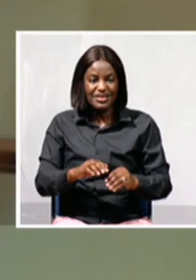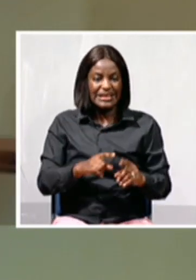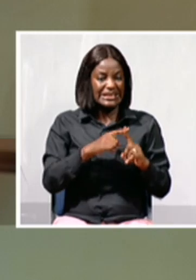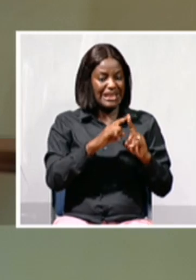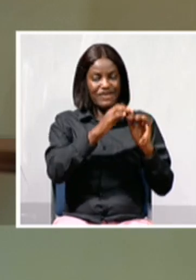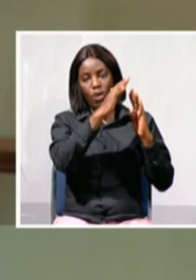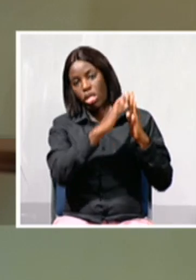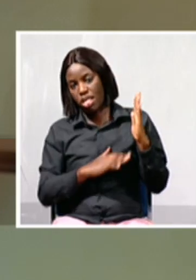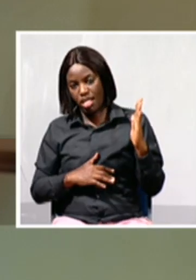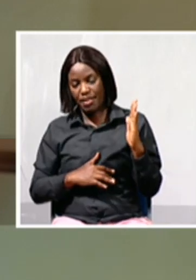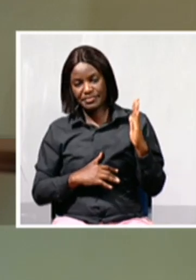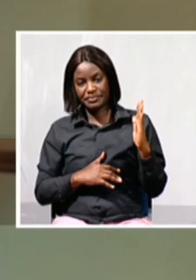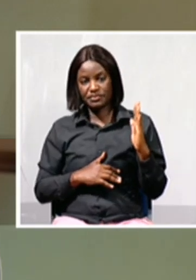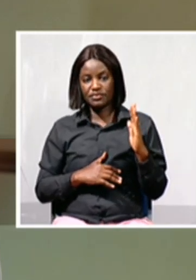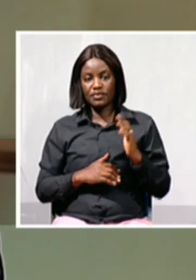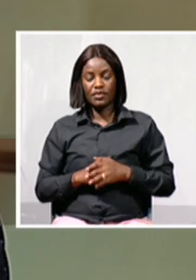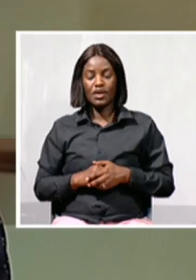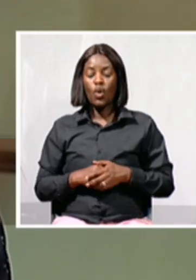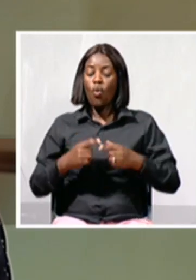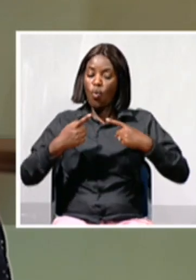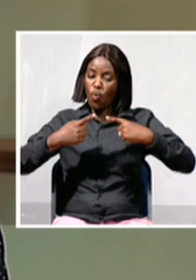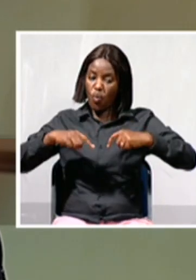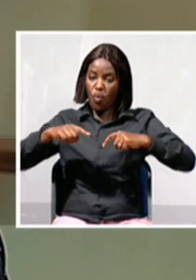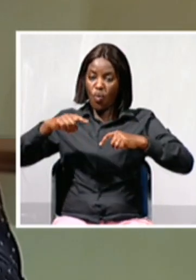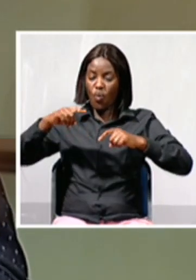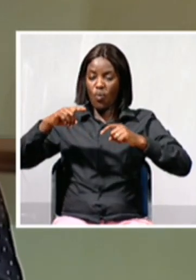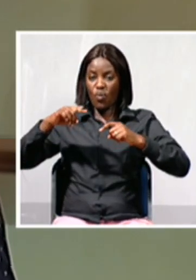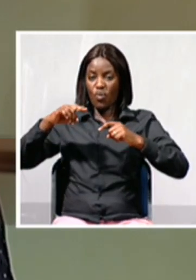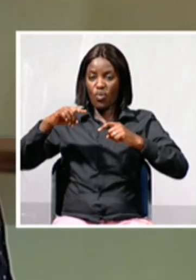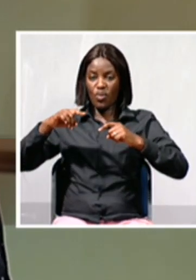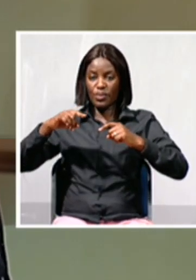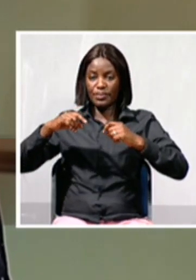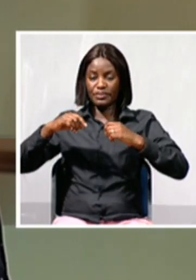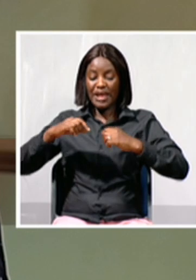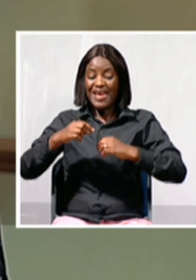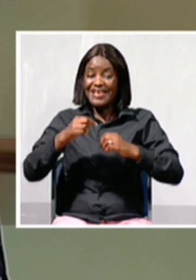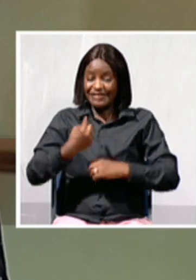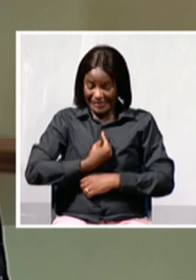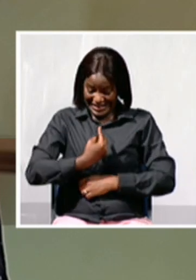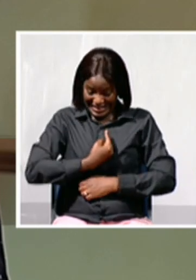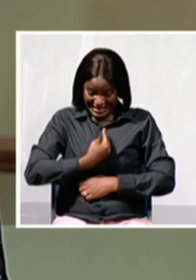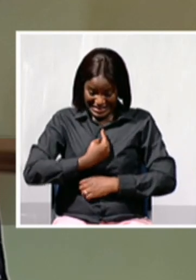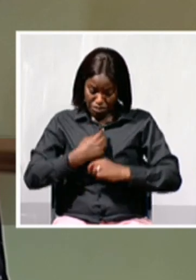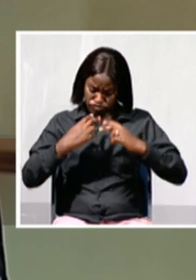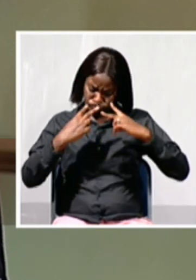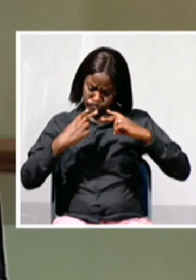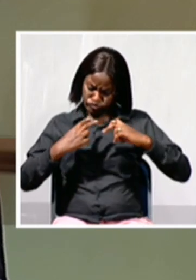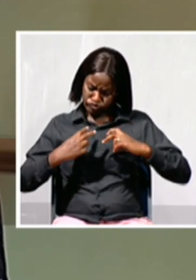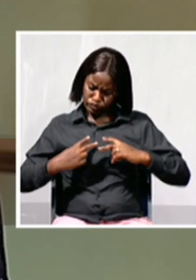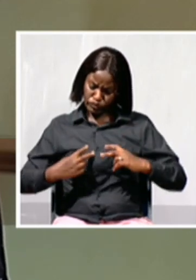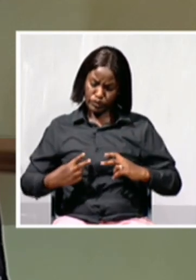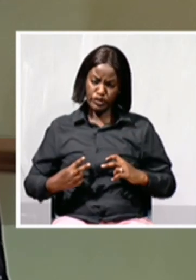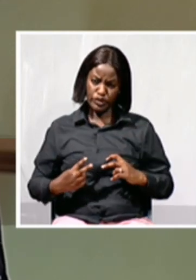and that has been our ideology, civic repositioning. Look at yourself and then look at the characters that you